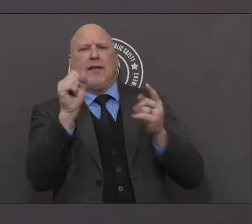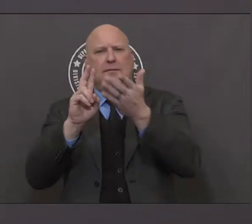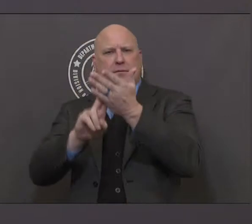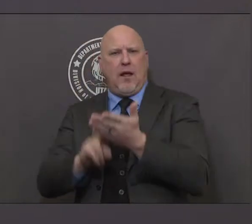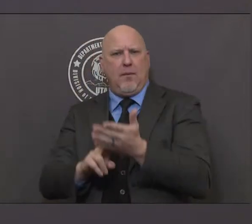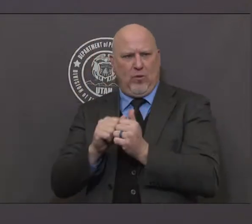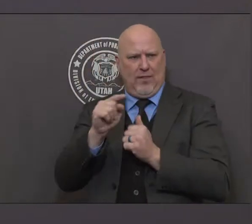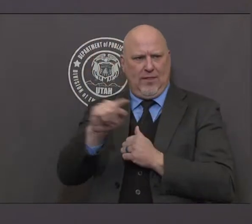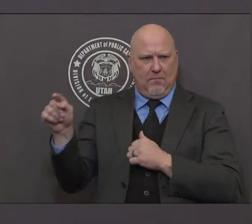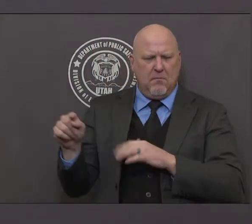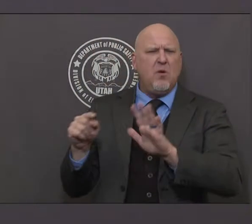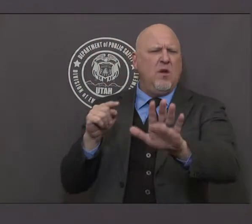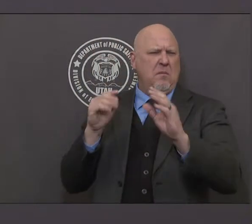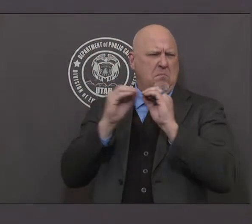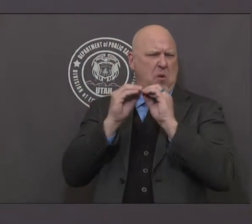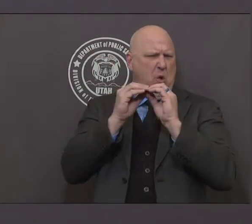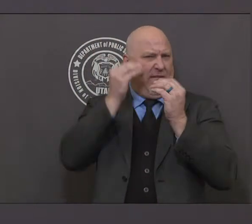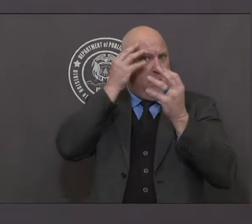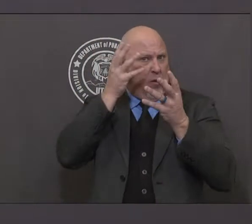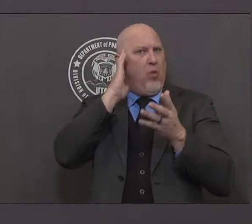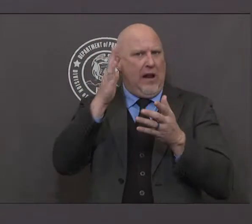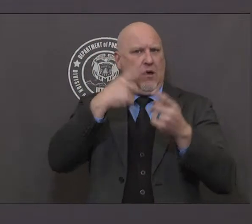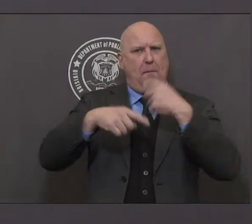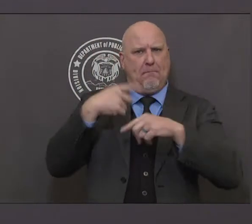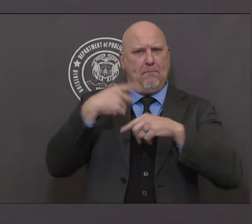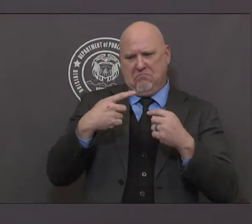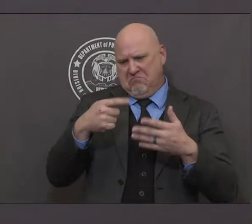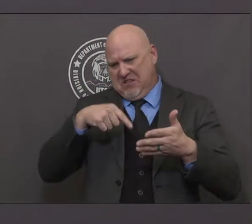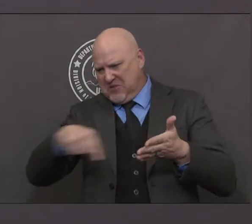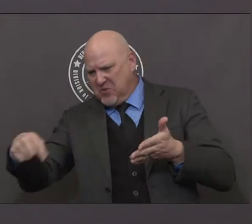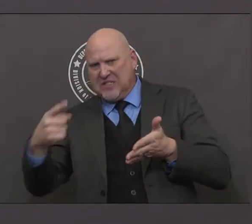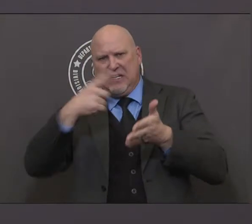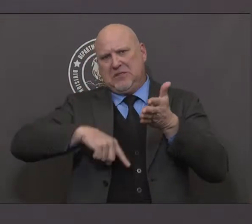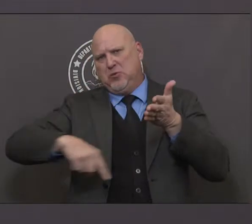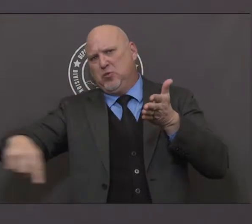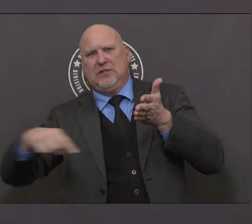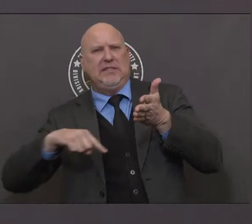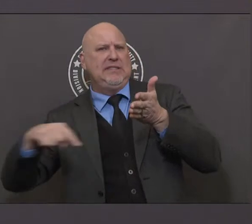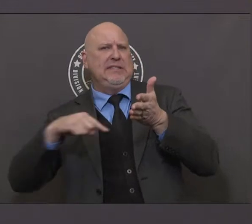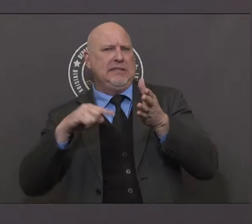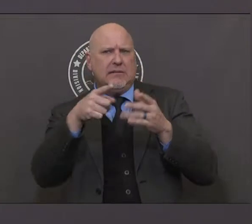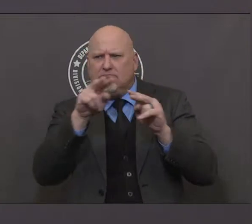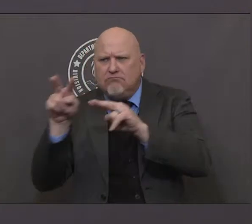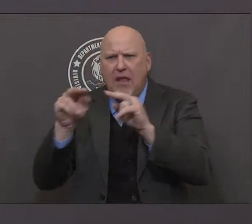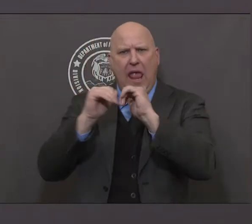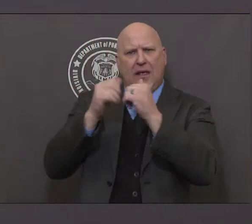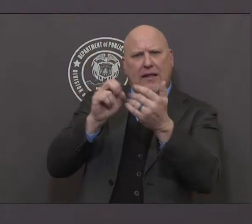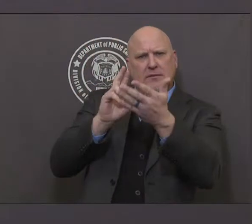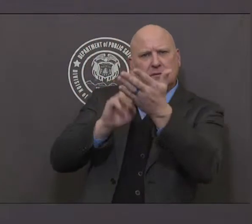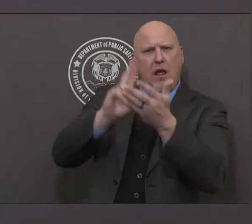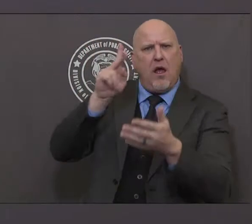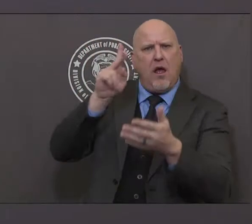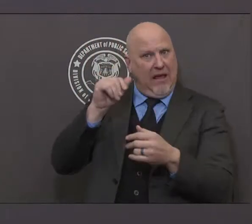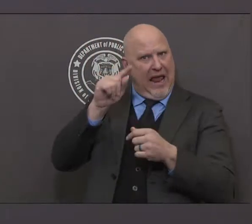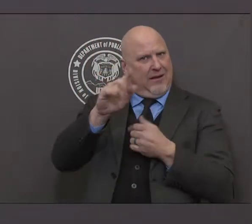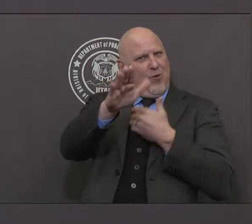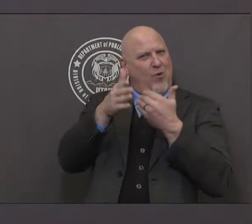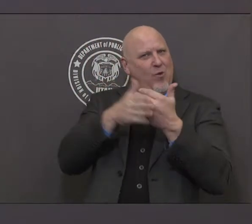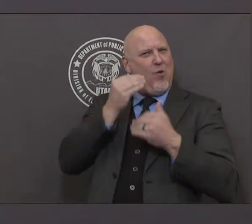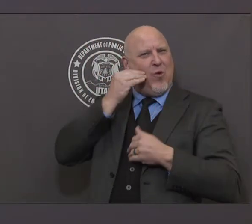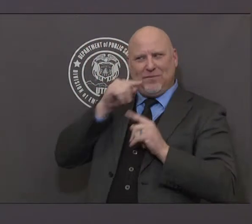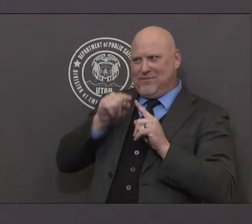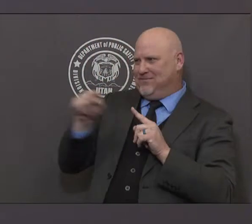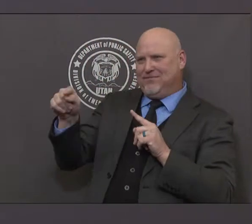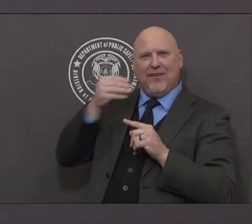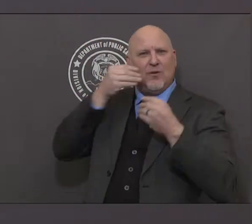about where exactly those locations are in the state of Utah. But this is good news on top of other good news that we've had this week.